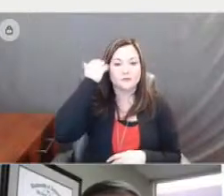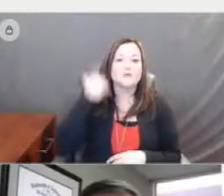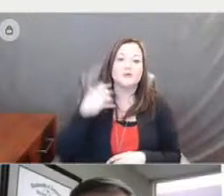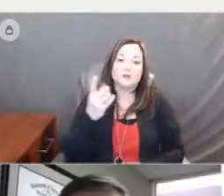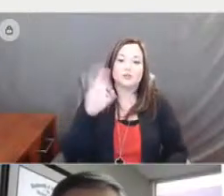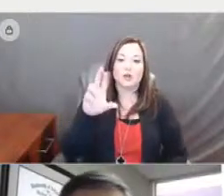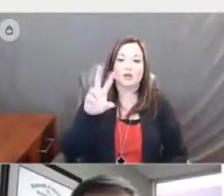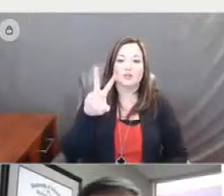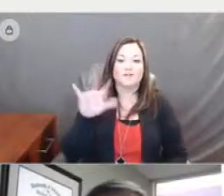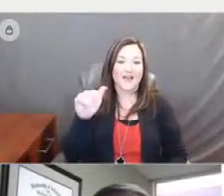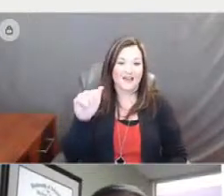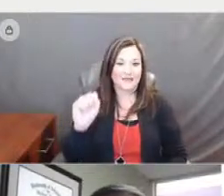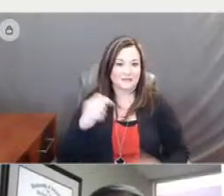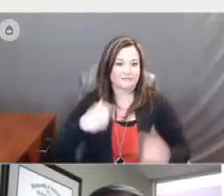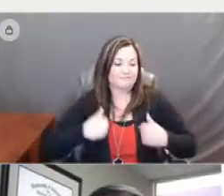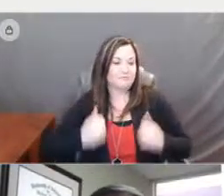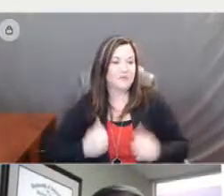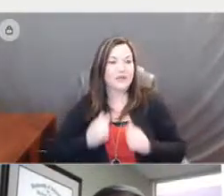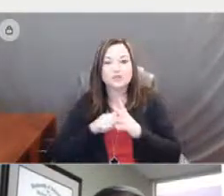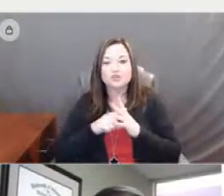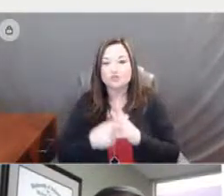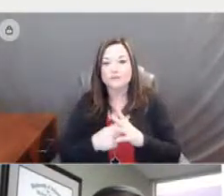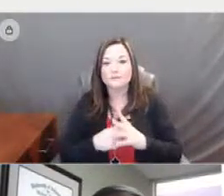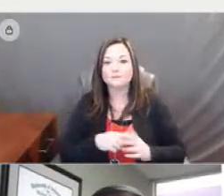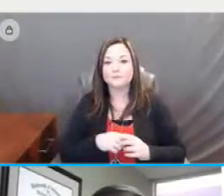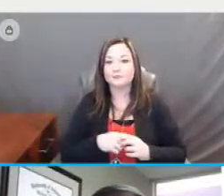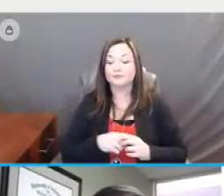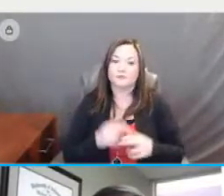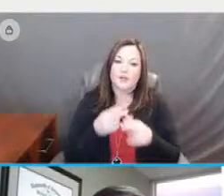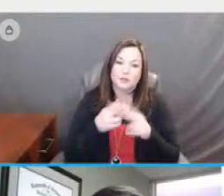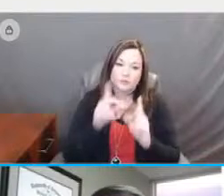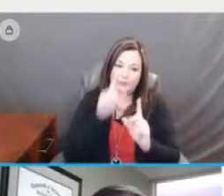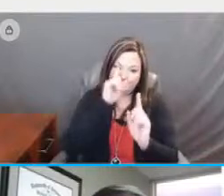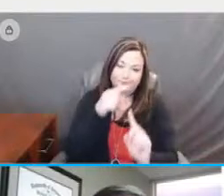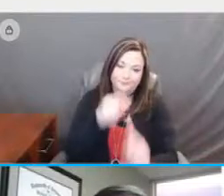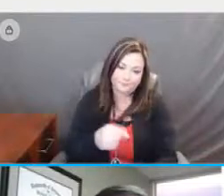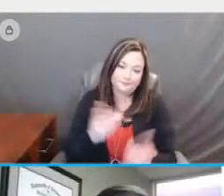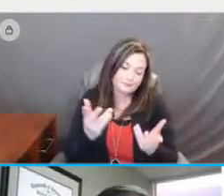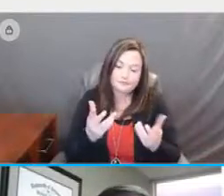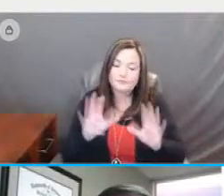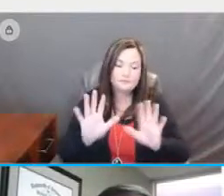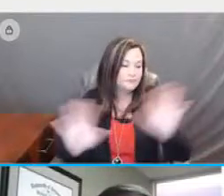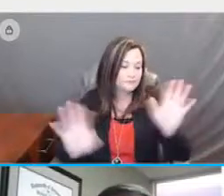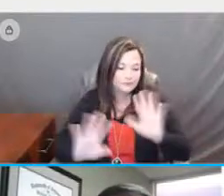So I can start. The short answer is that